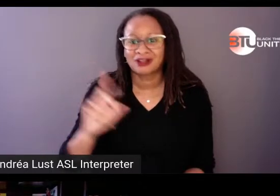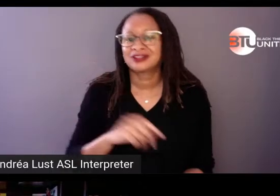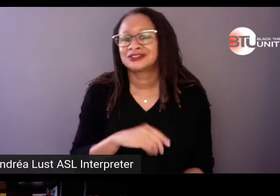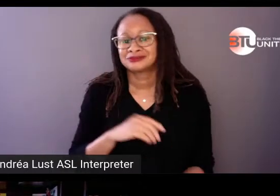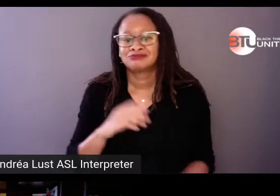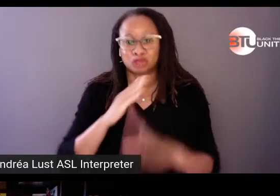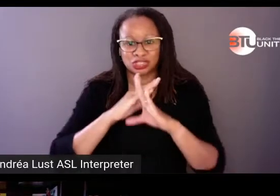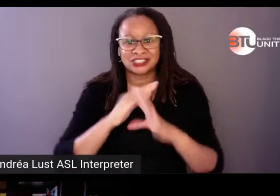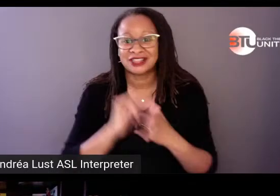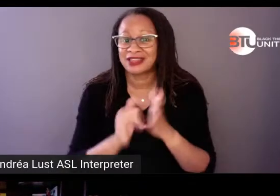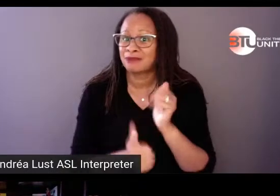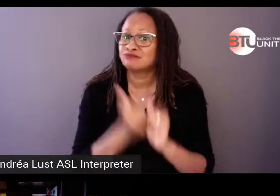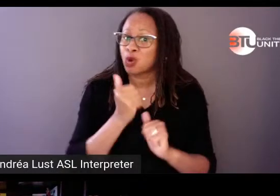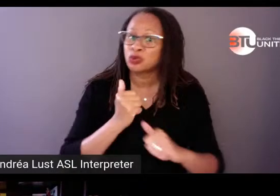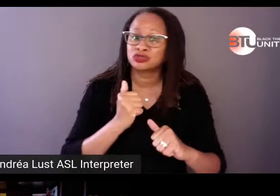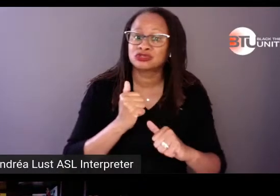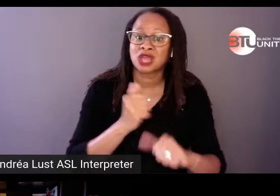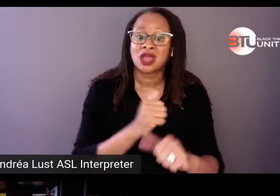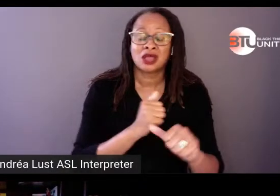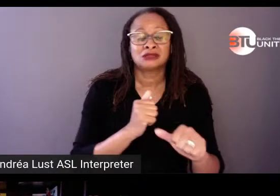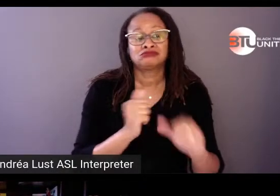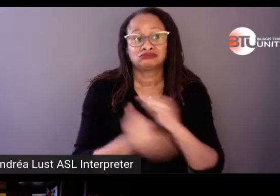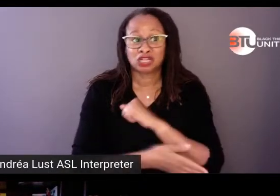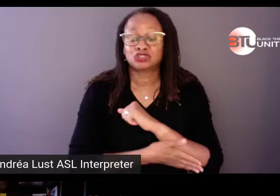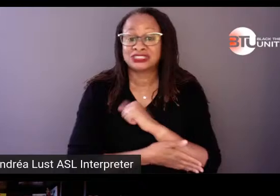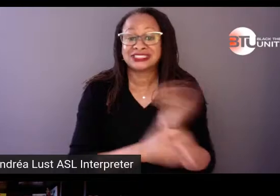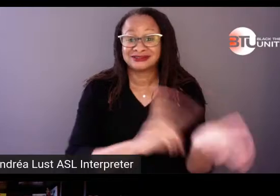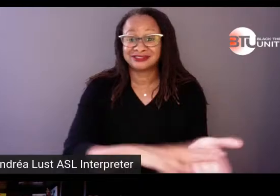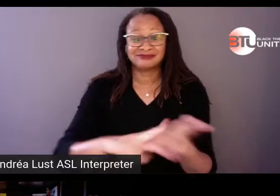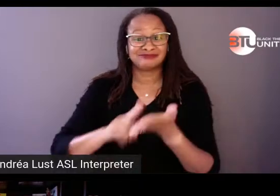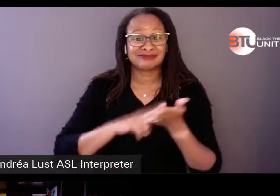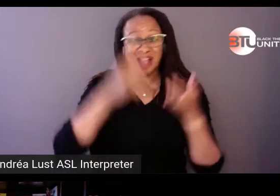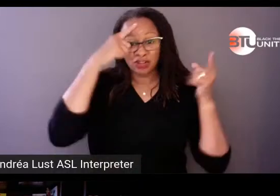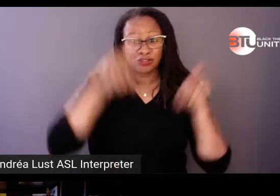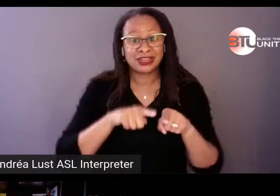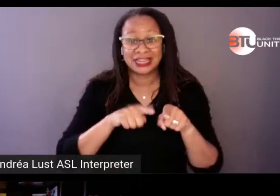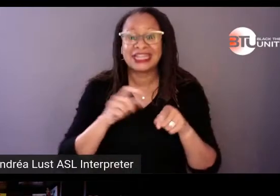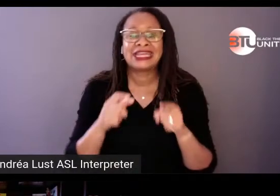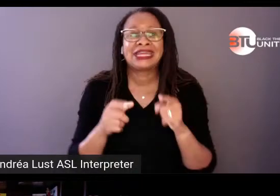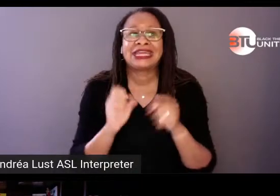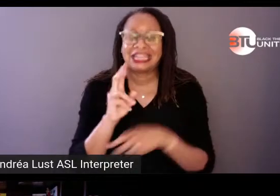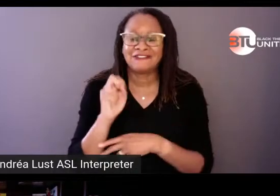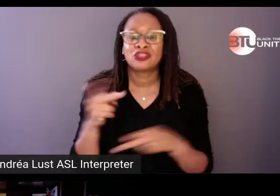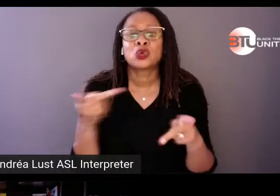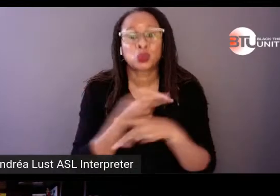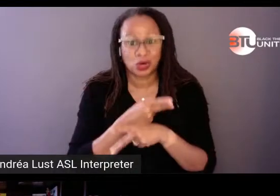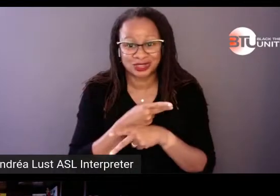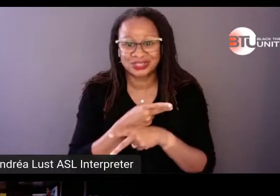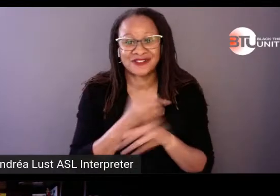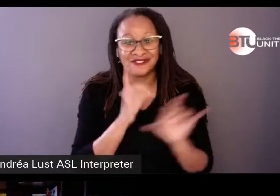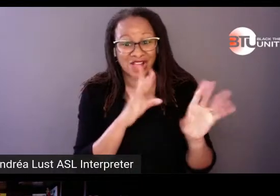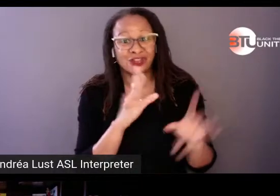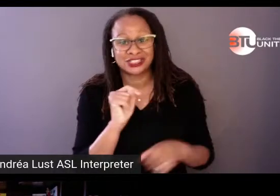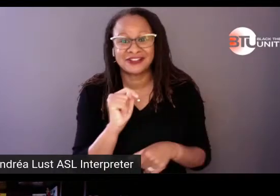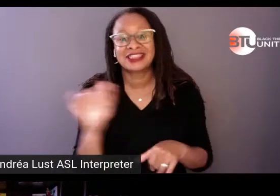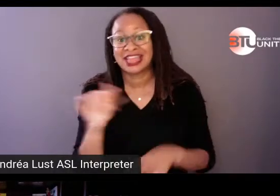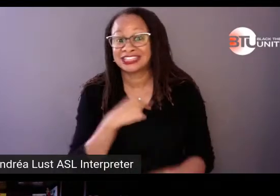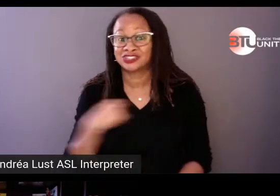most countries are signatories to, even some of the biggest violators like mm-hmm. China and Russia.